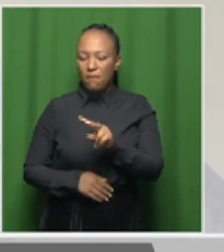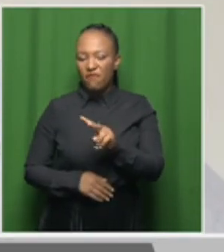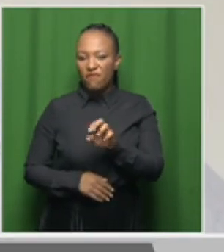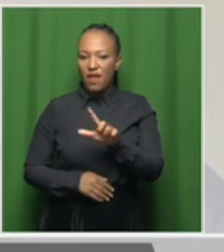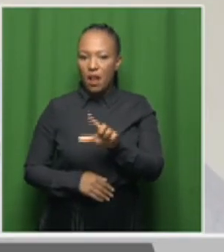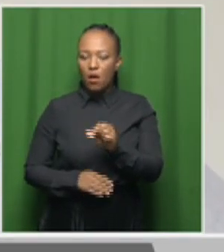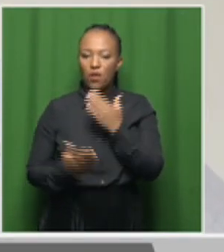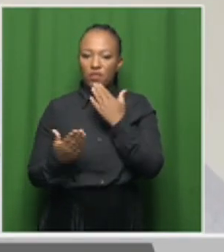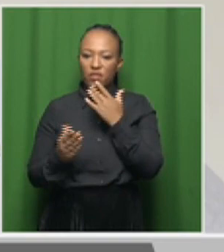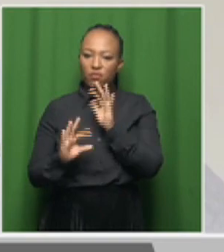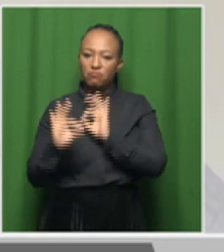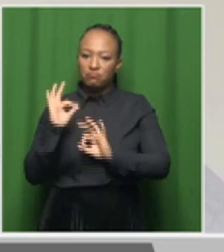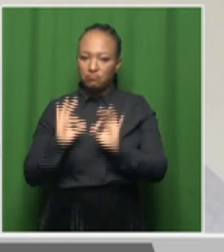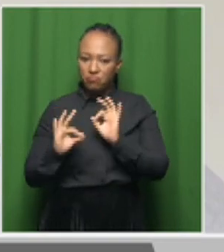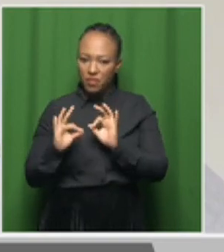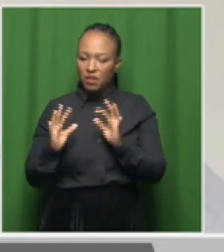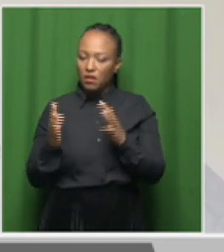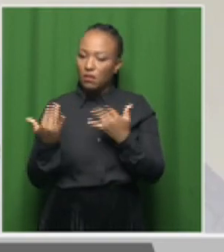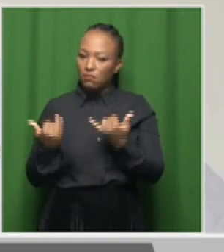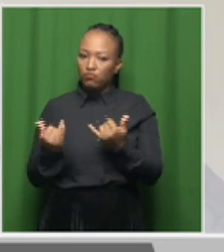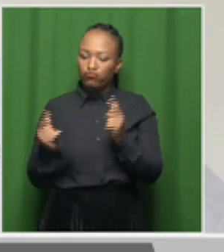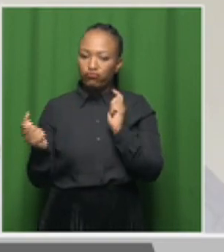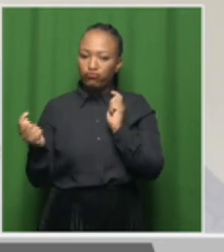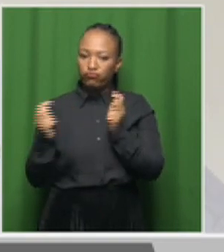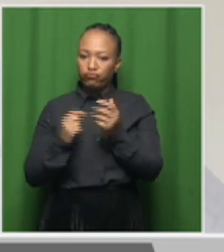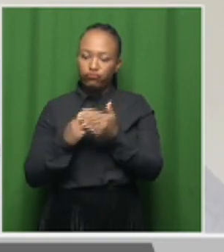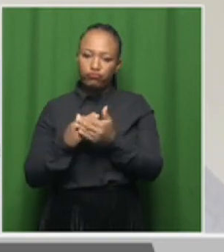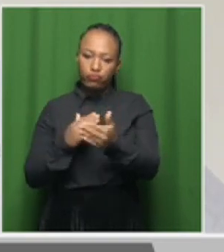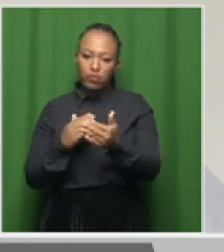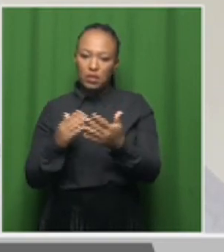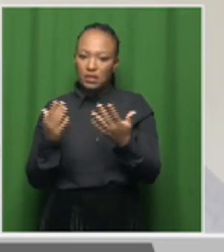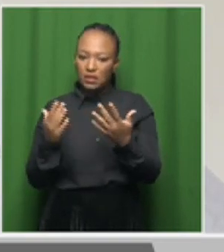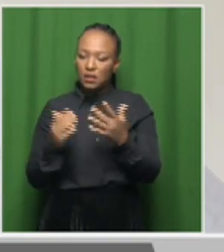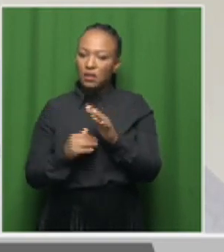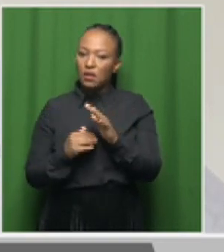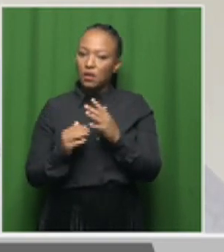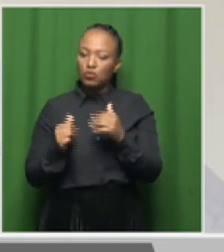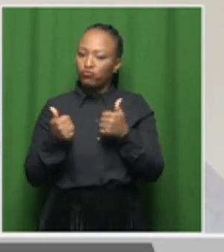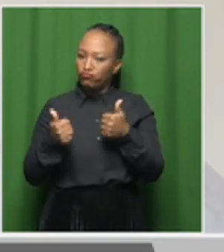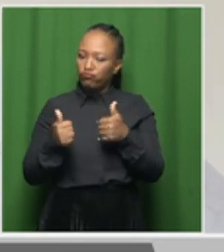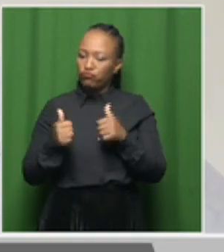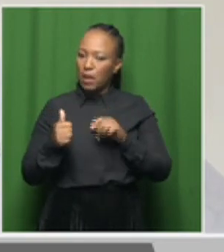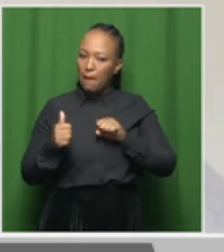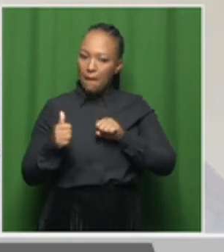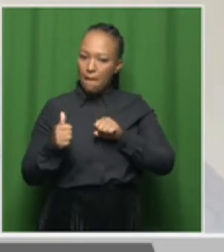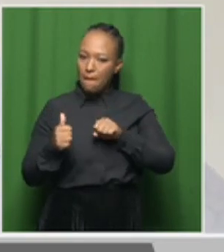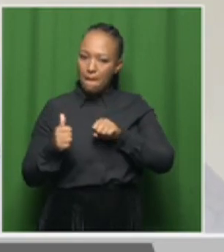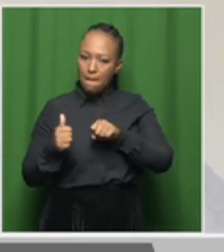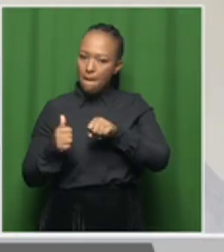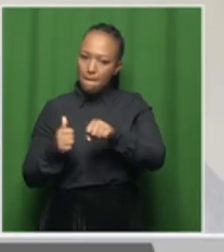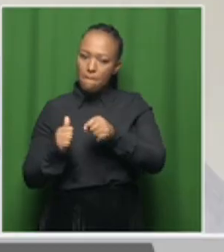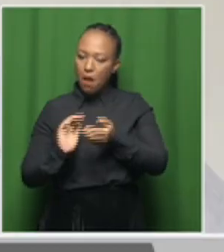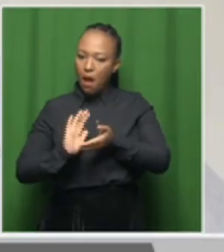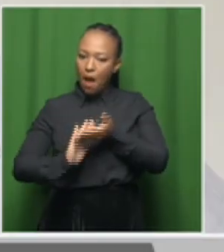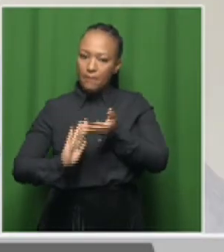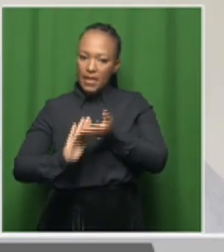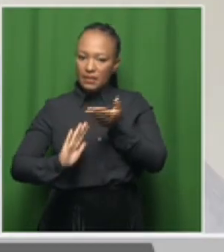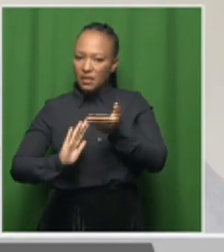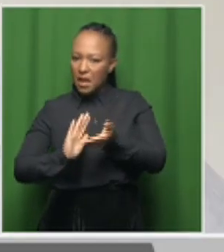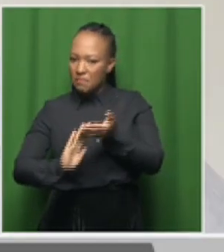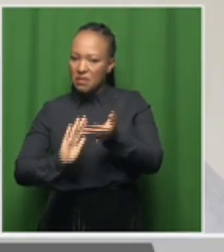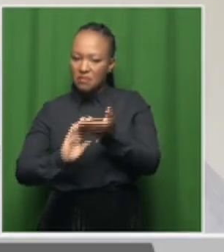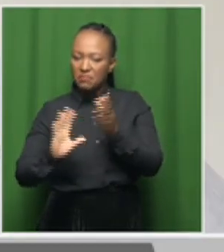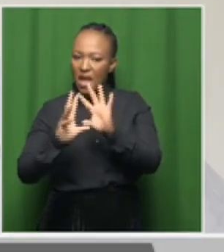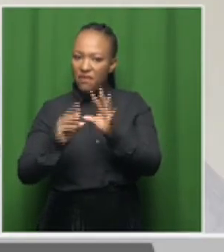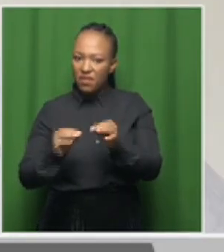as well. I wonder, with the ever-evolving landscape as well, how do you keep up to date, staying plugged into obviously the trends, the